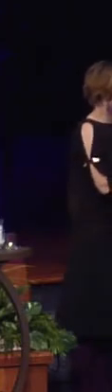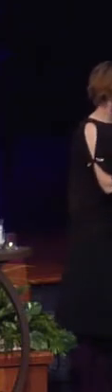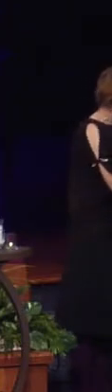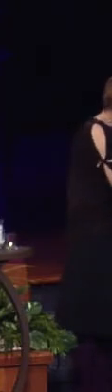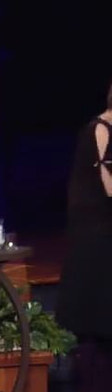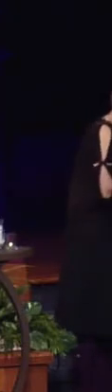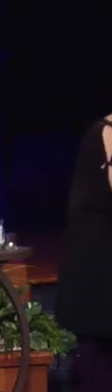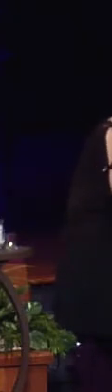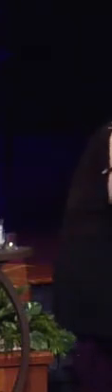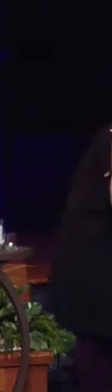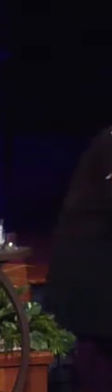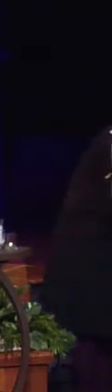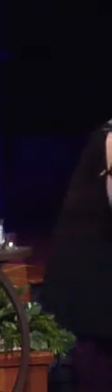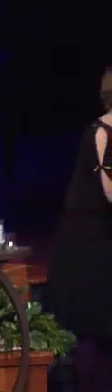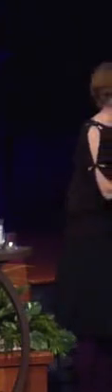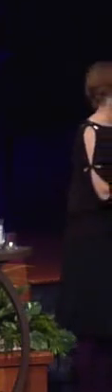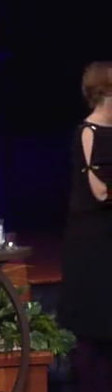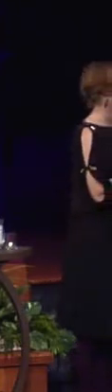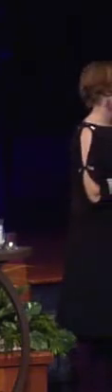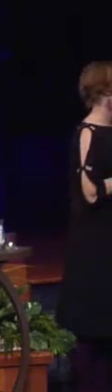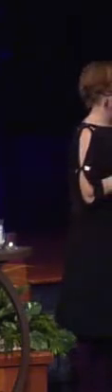letting go